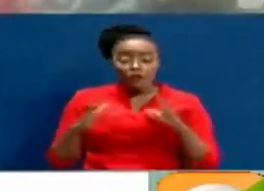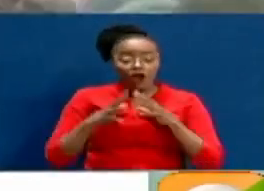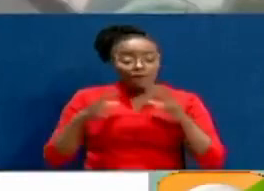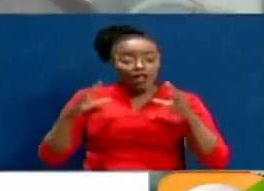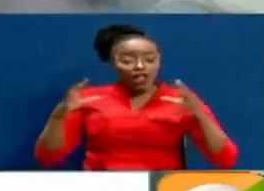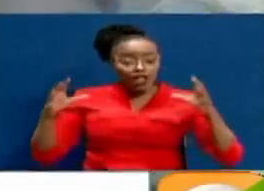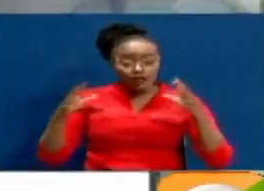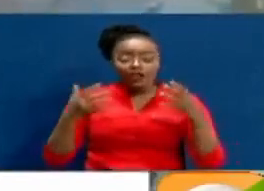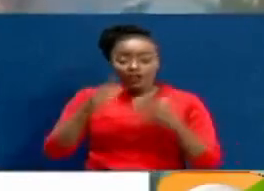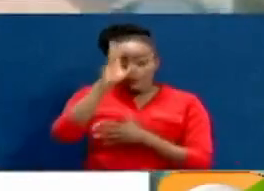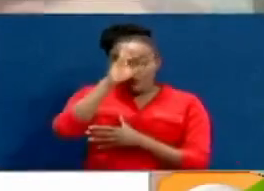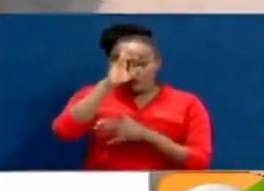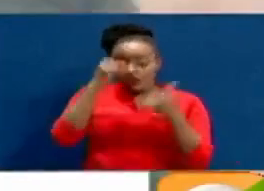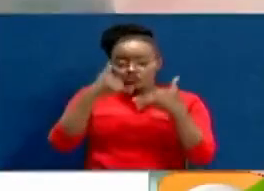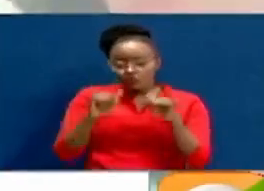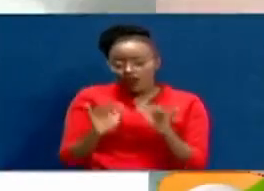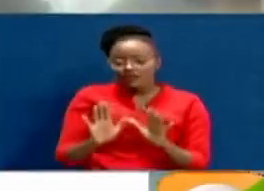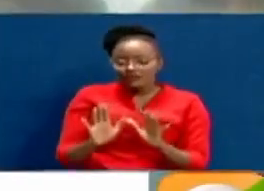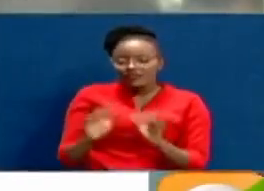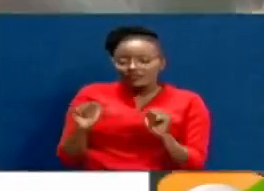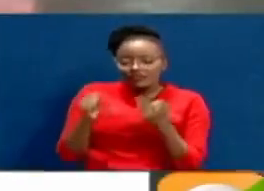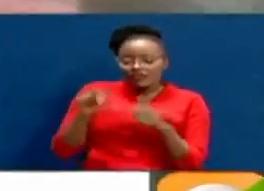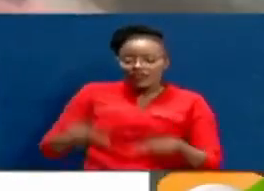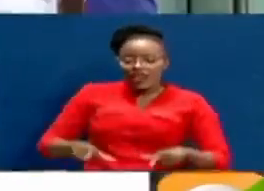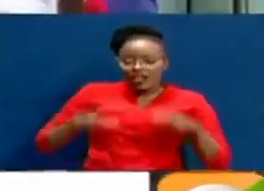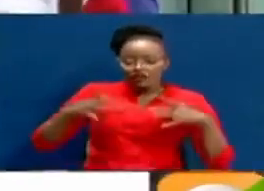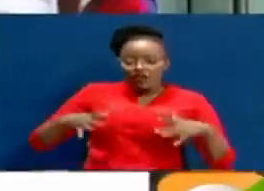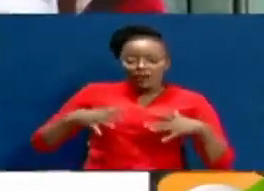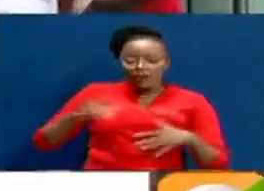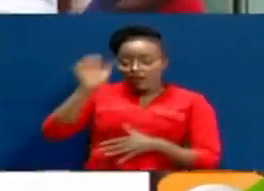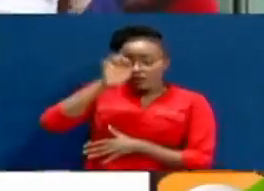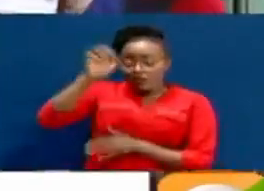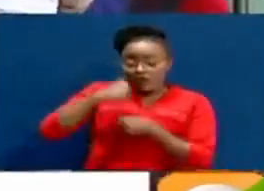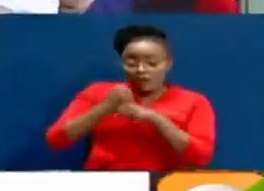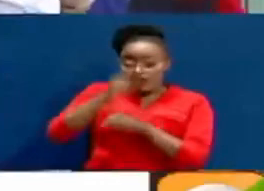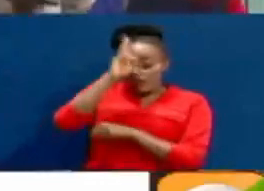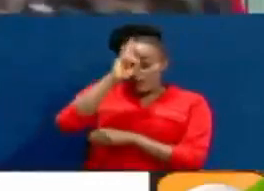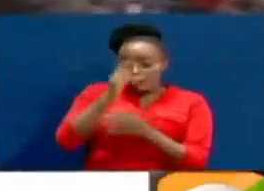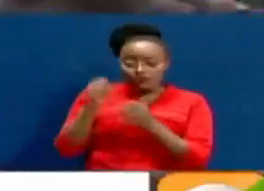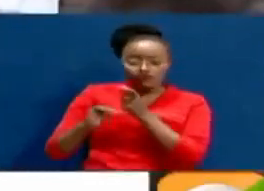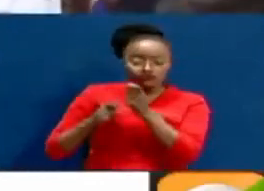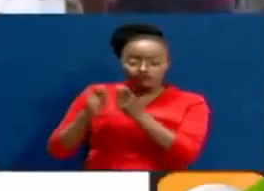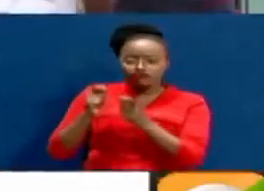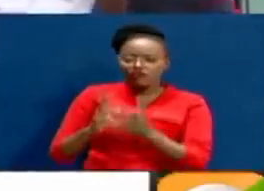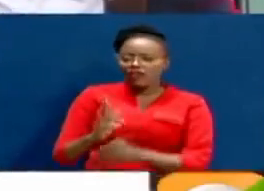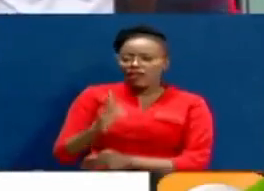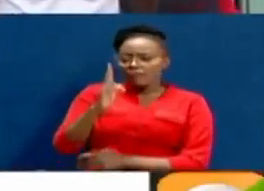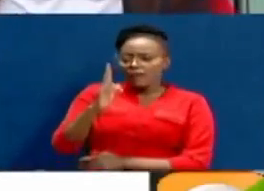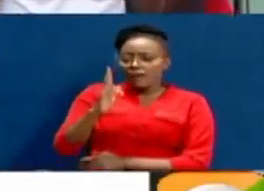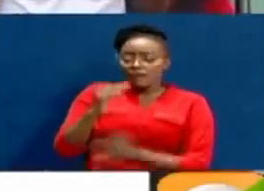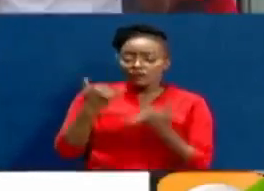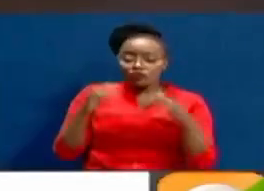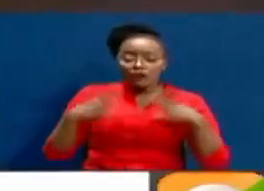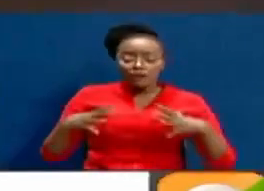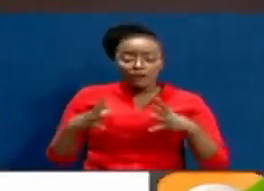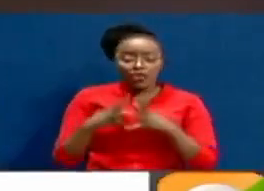and the calls by the officer to spare the lives of the suspects were ignored, forcing the officer to cock his gun and fire in the air to scare